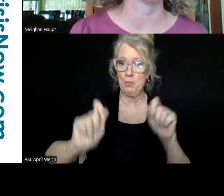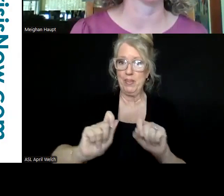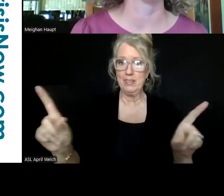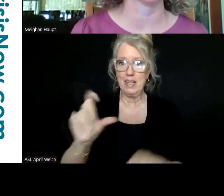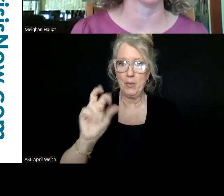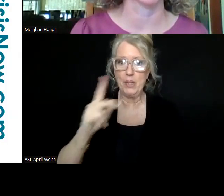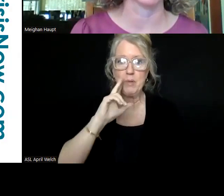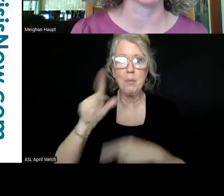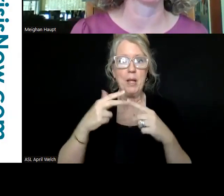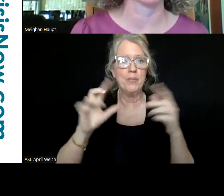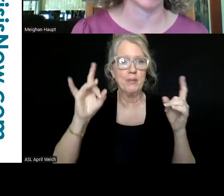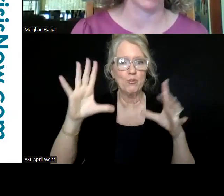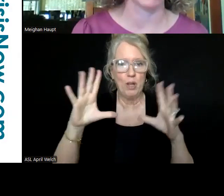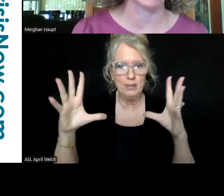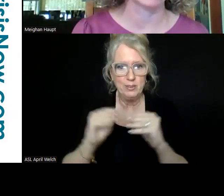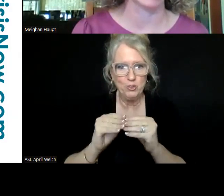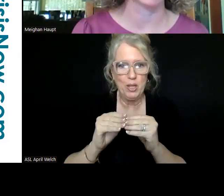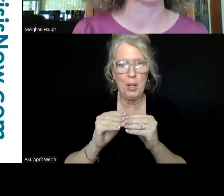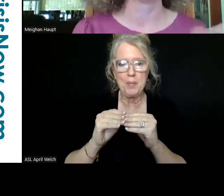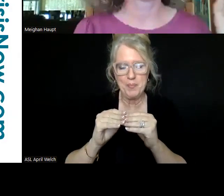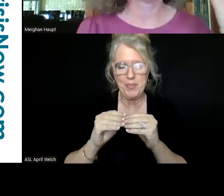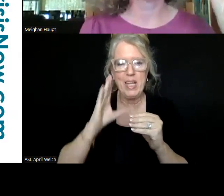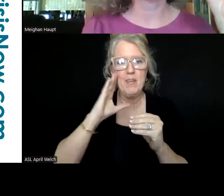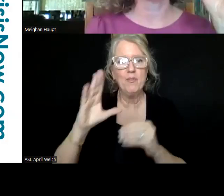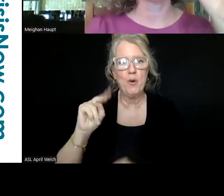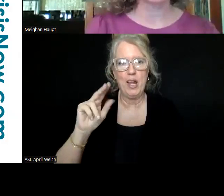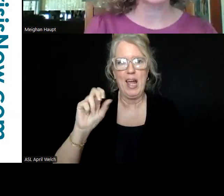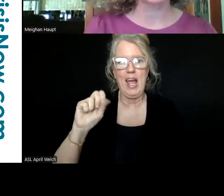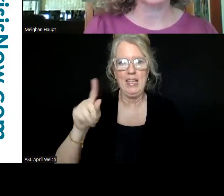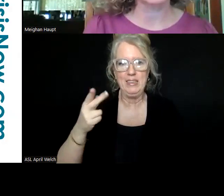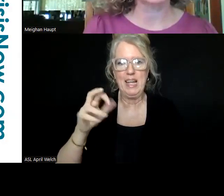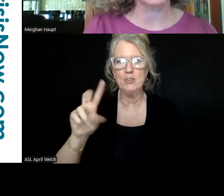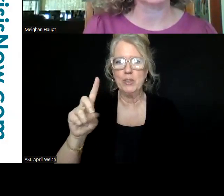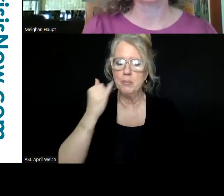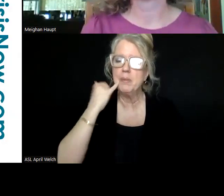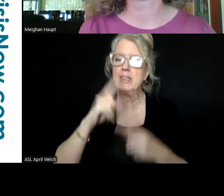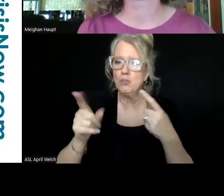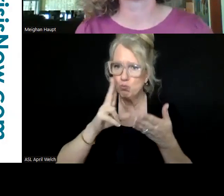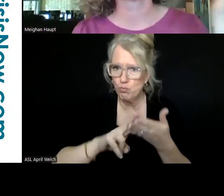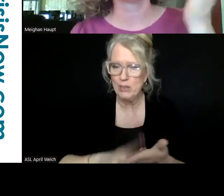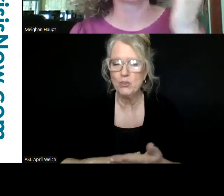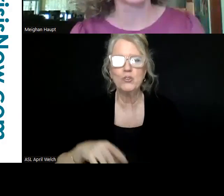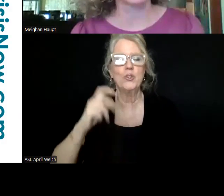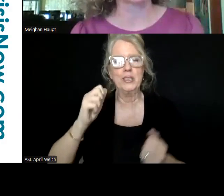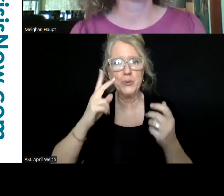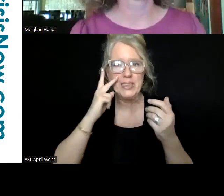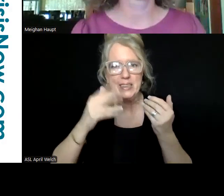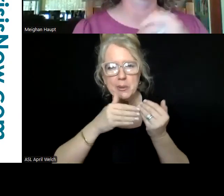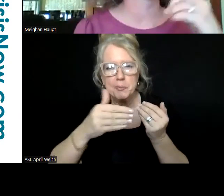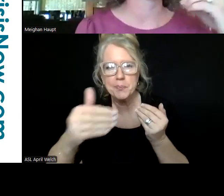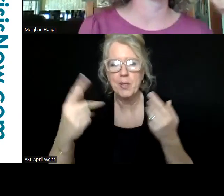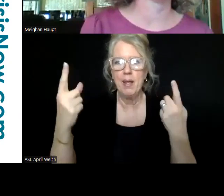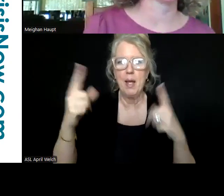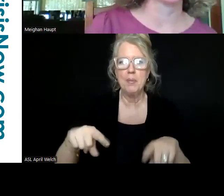988 Crisis Jam, this is what we provide at NashKid, because you can register for the Crisis Jam, you can see what's coming up,